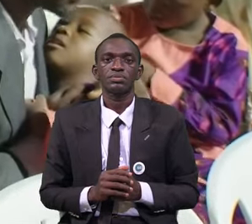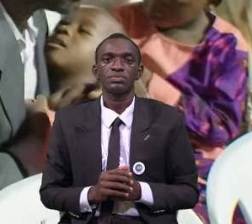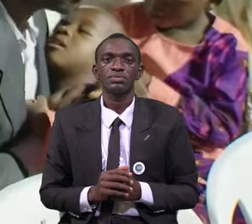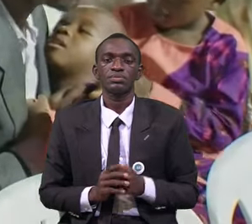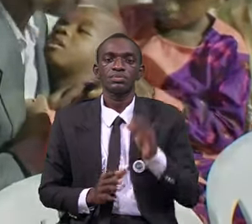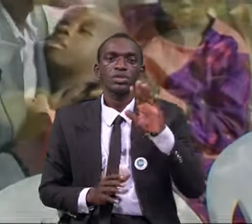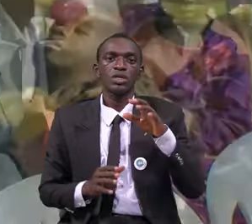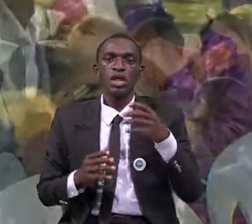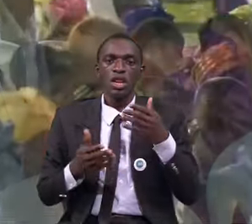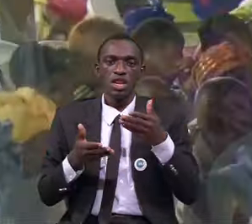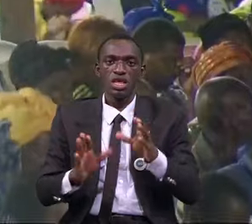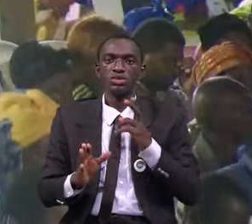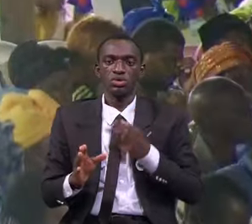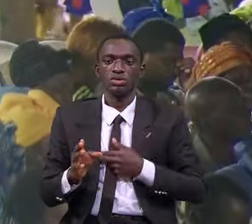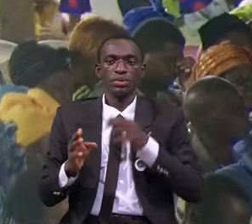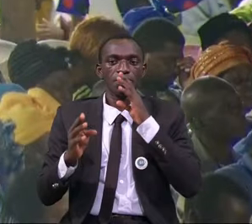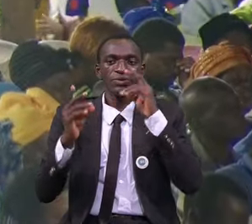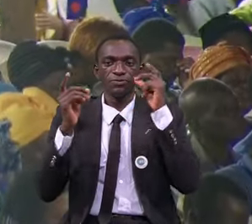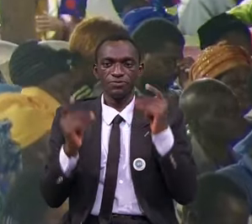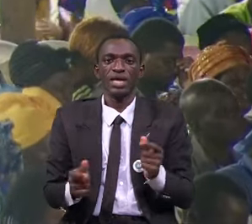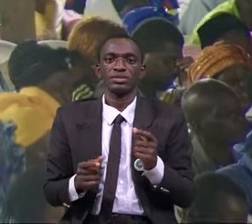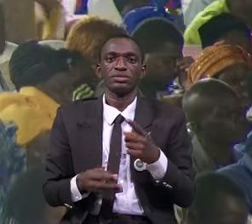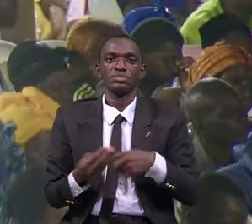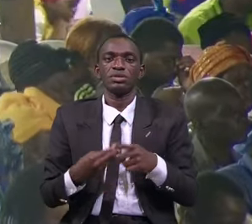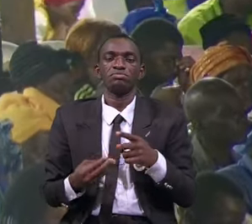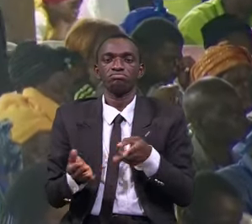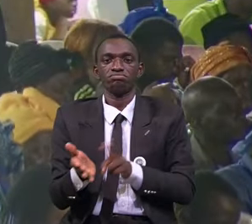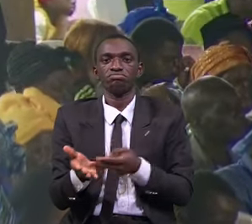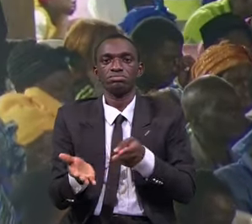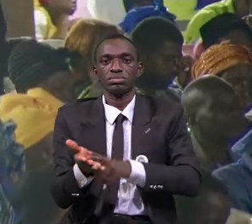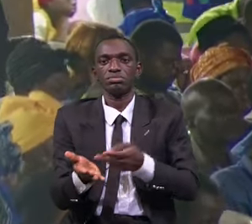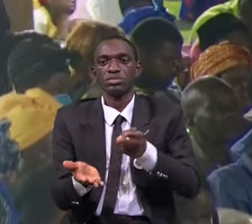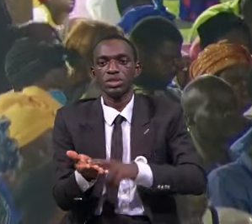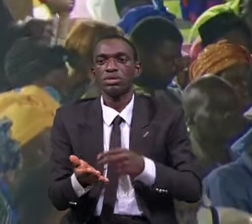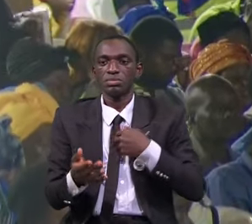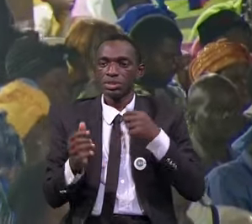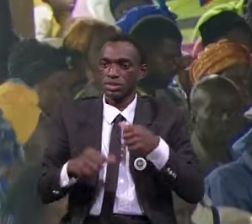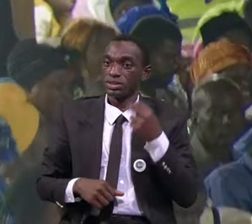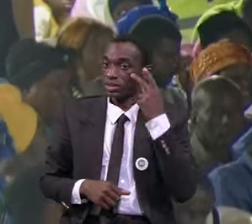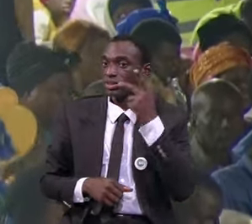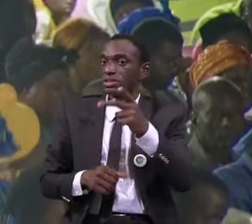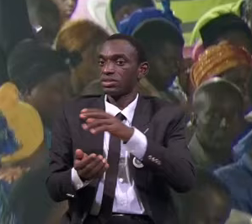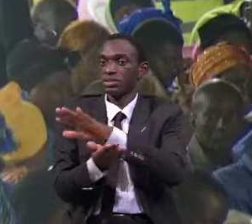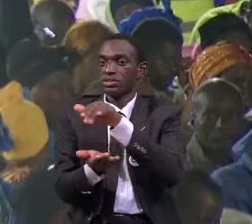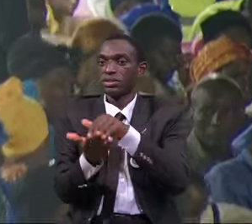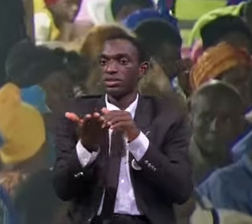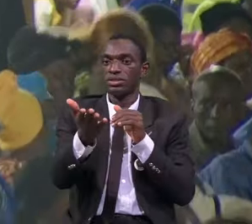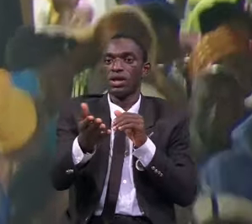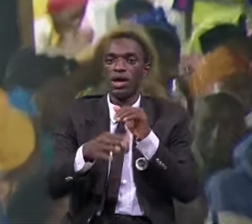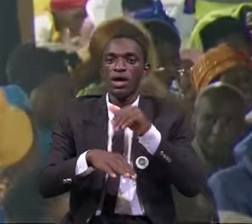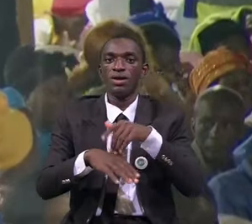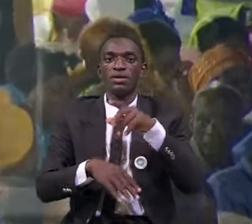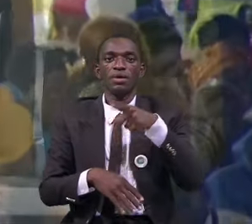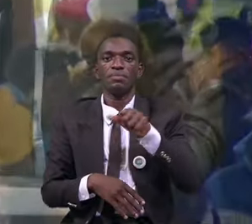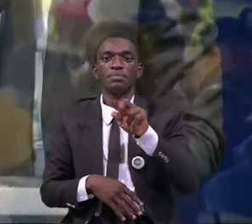Let's be fast about it. Soyons rapides. Yes, I can see at the center there, at the back. Au